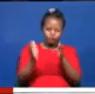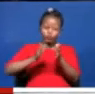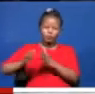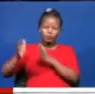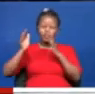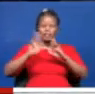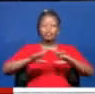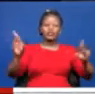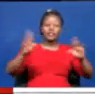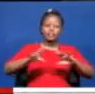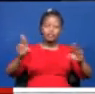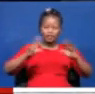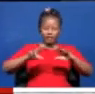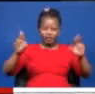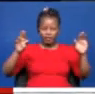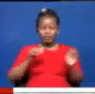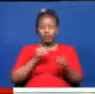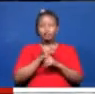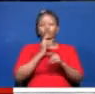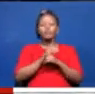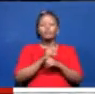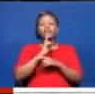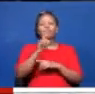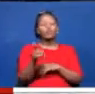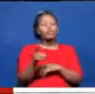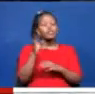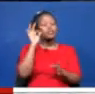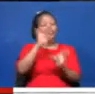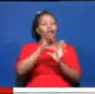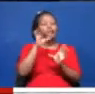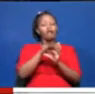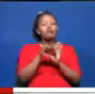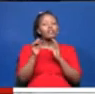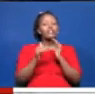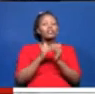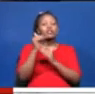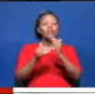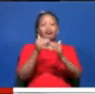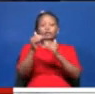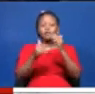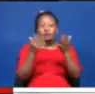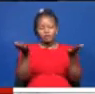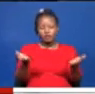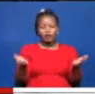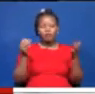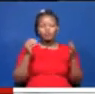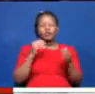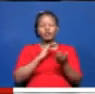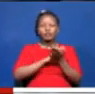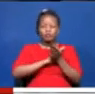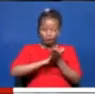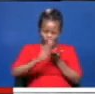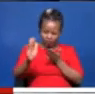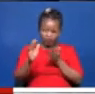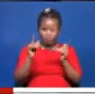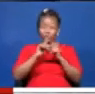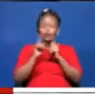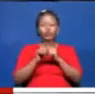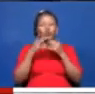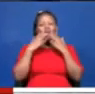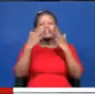can ensure that that the voting process is able to continue seamlessly. Well, thank you so much. We